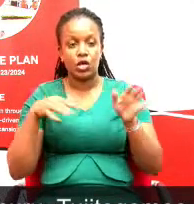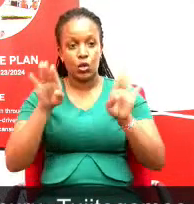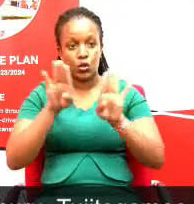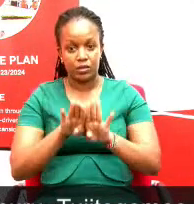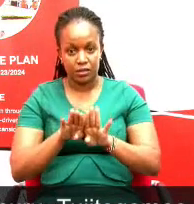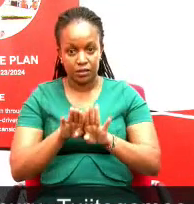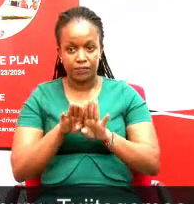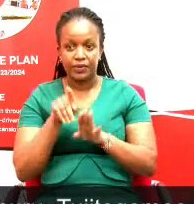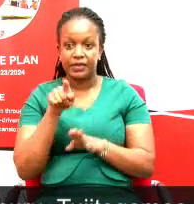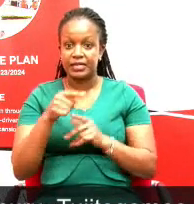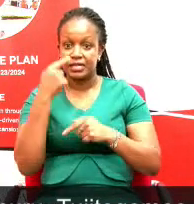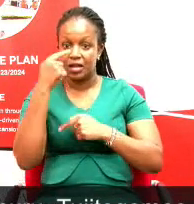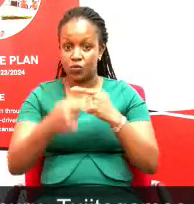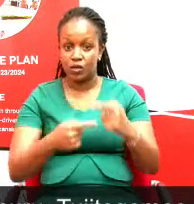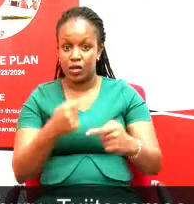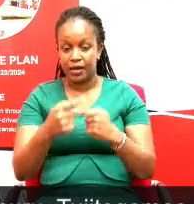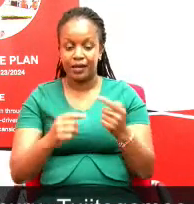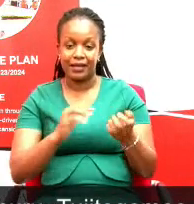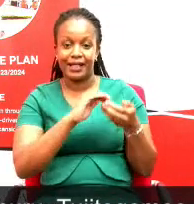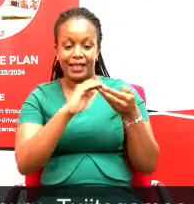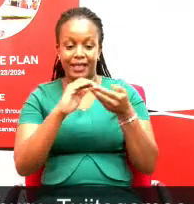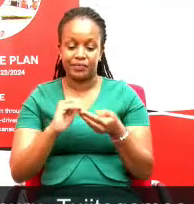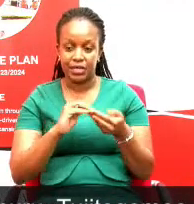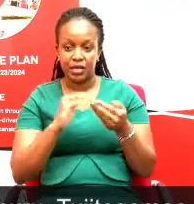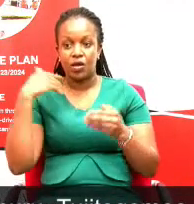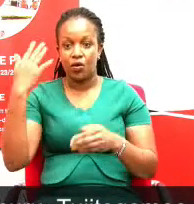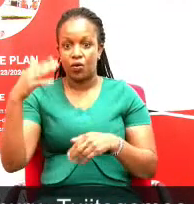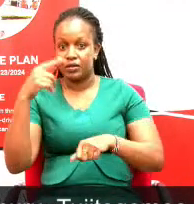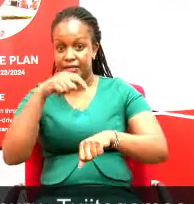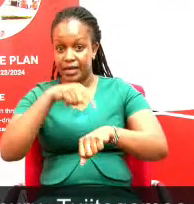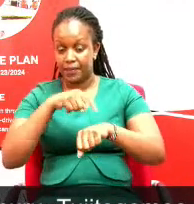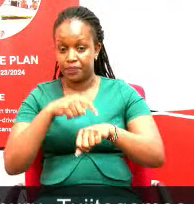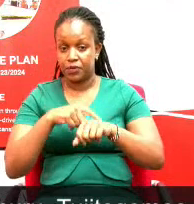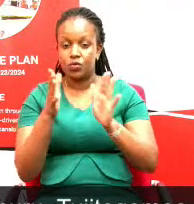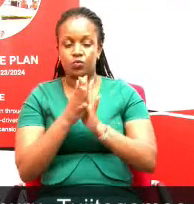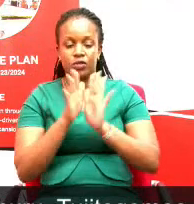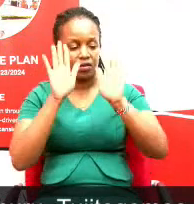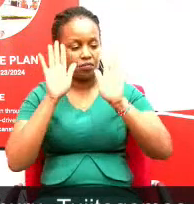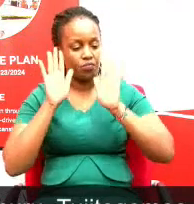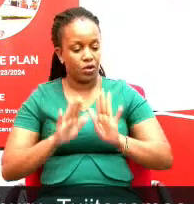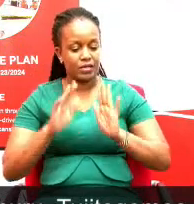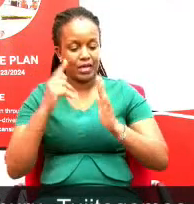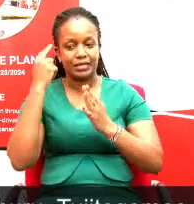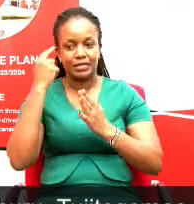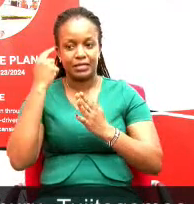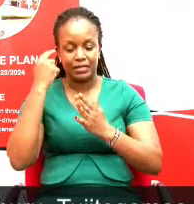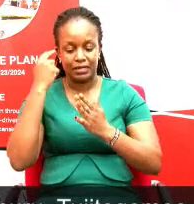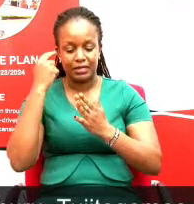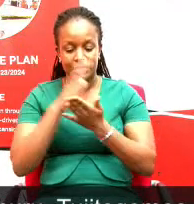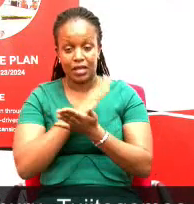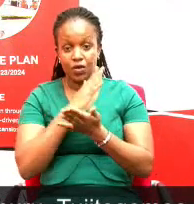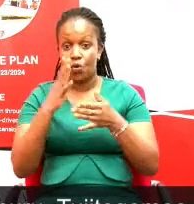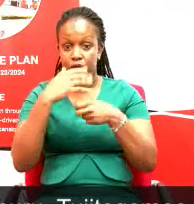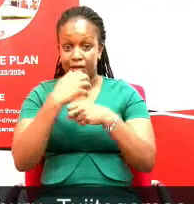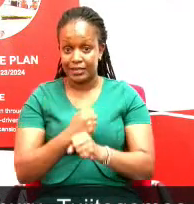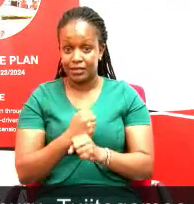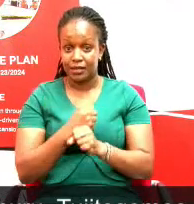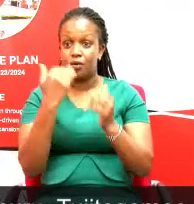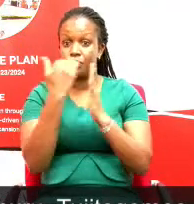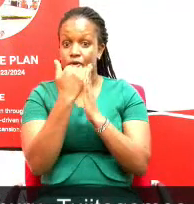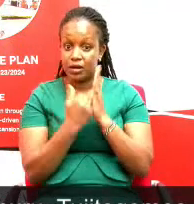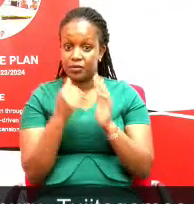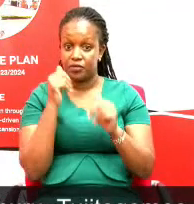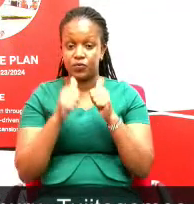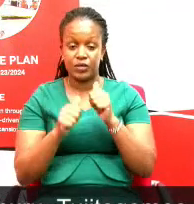ongoing engagement at all times with our critical stakeholder, the taxpayers. The program, which